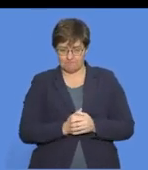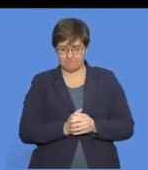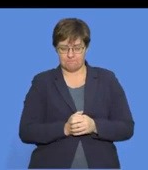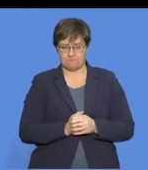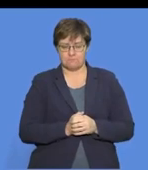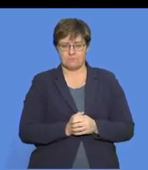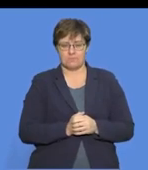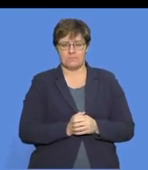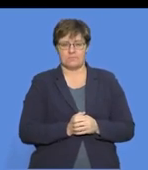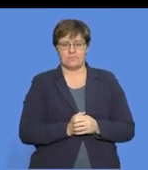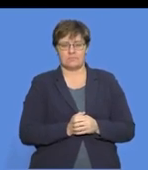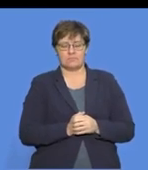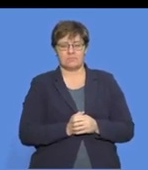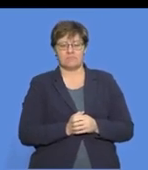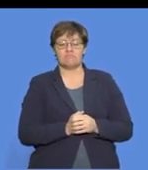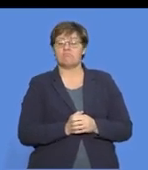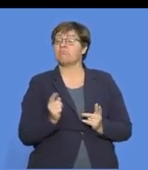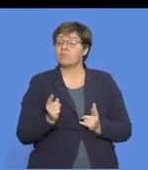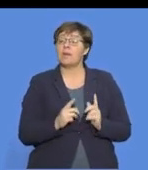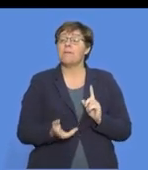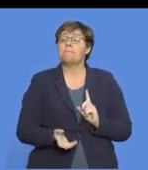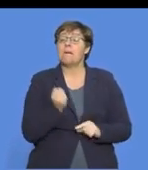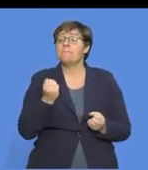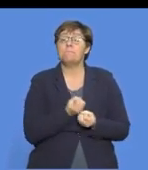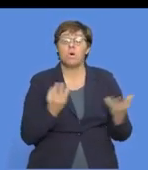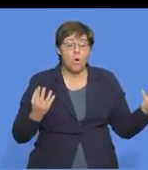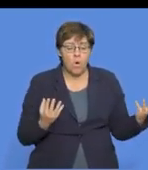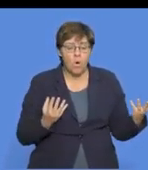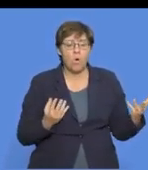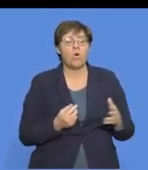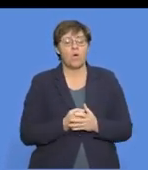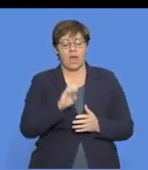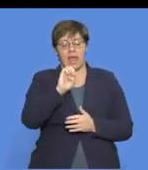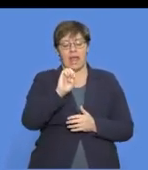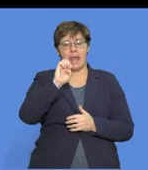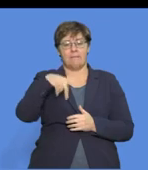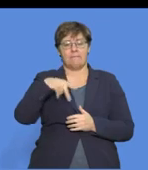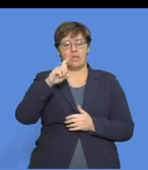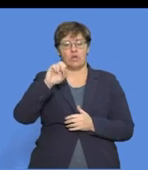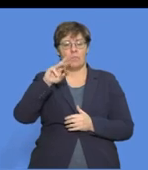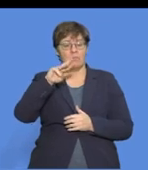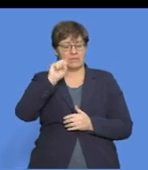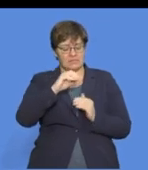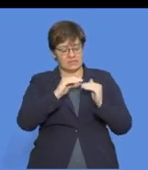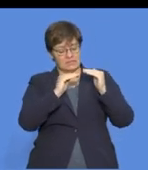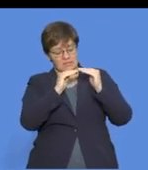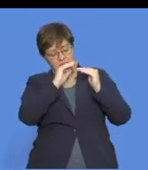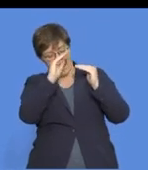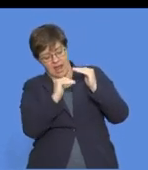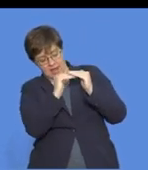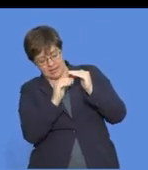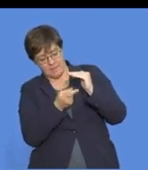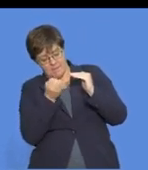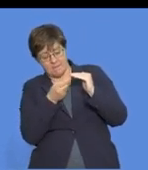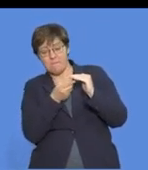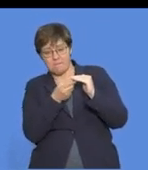They're often found just underneath the epidermis, and this is a picture. There are the Collenchyma cells with